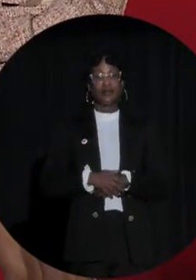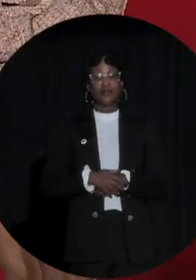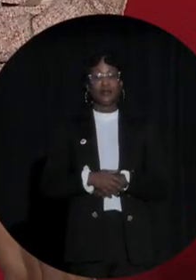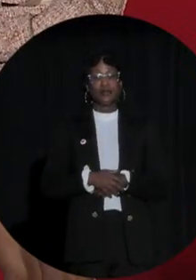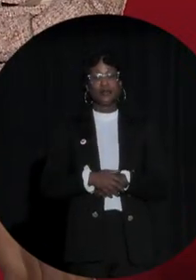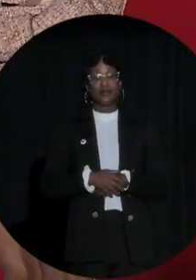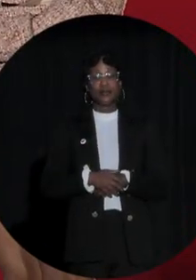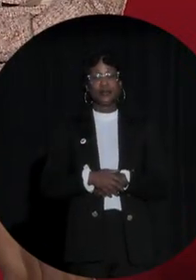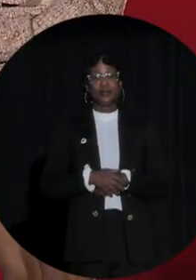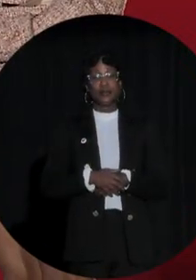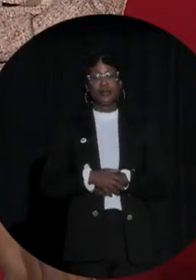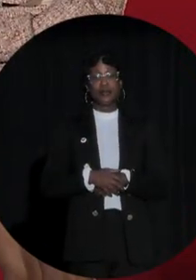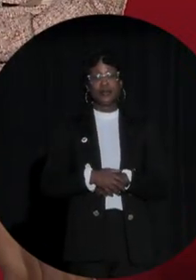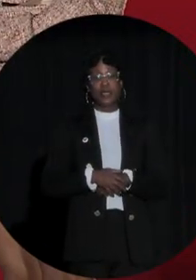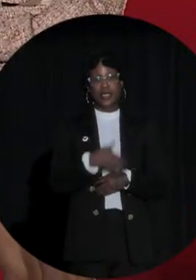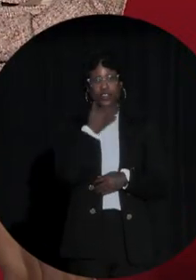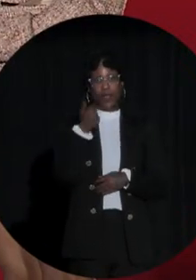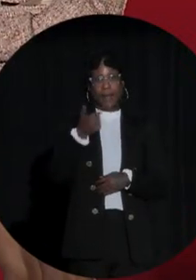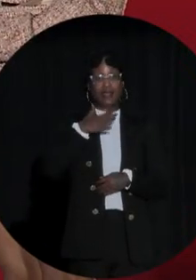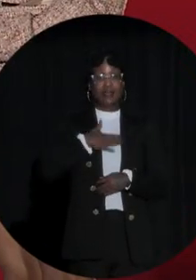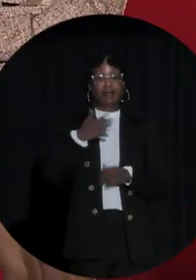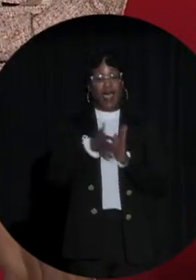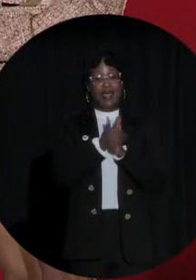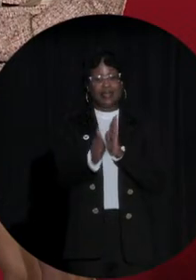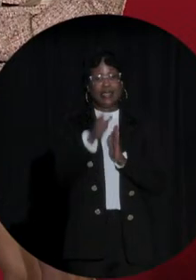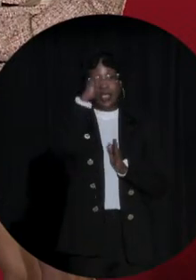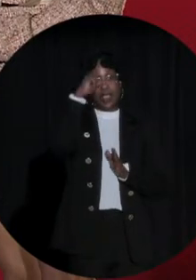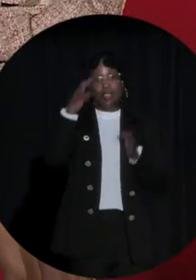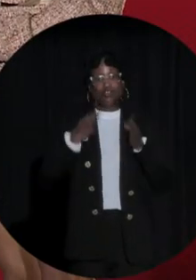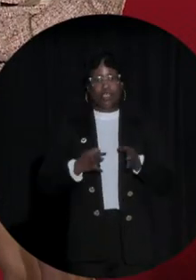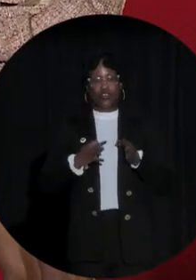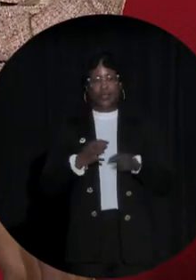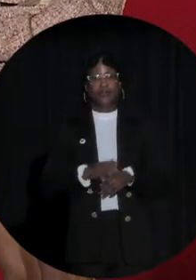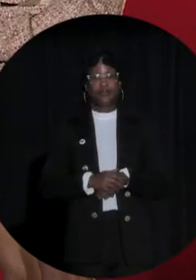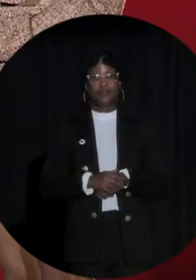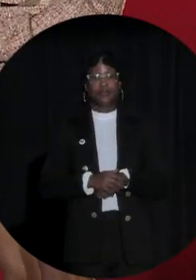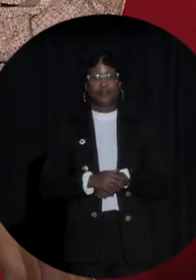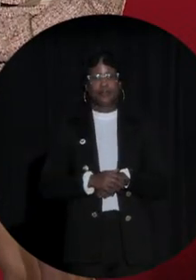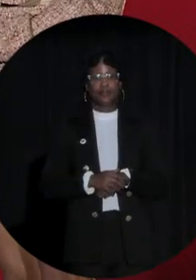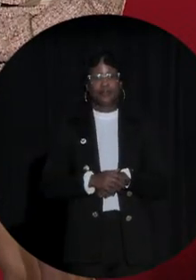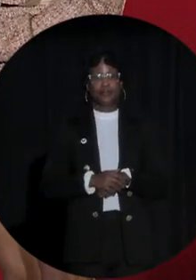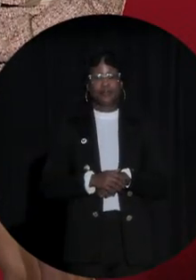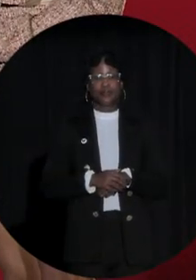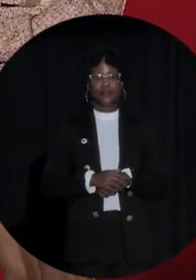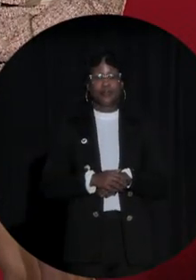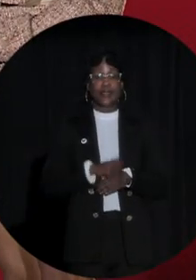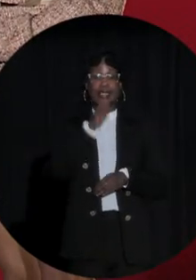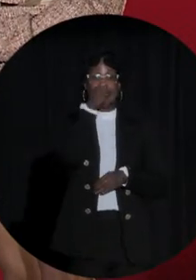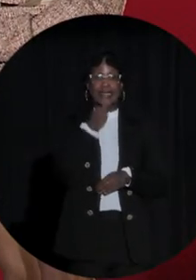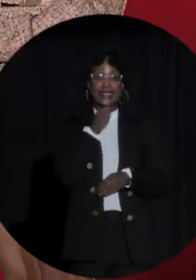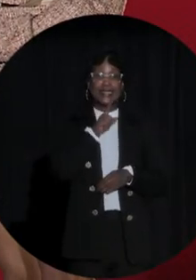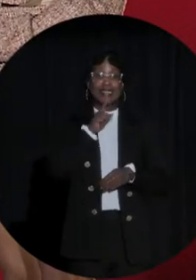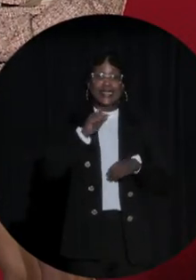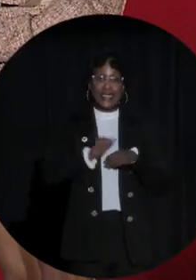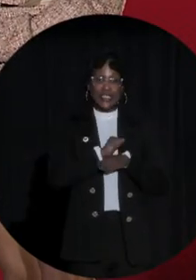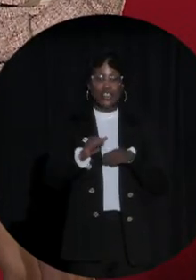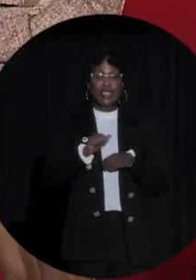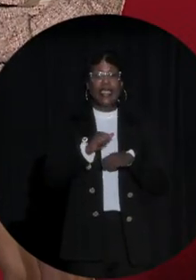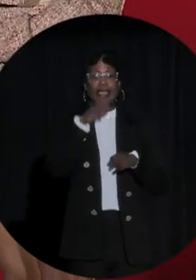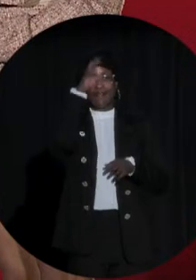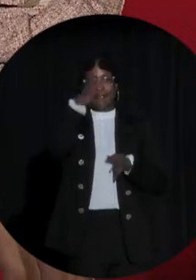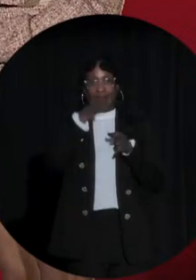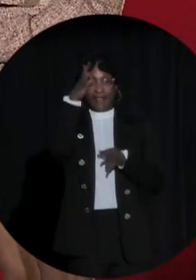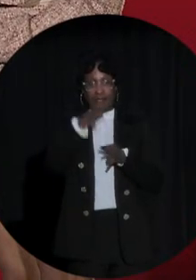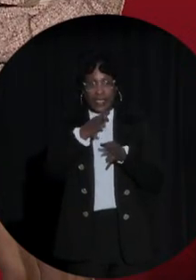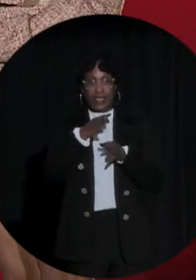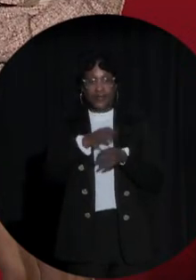best of my skill and judgment. To the best of my skill and judgment. Diligently and faithfully. Diligently and